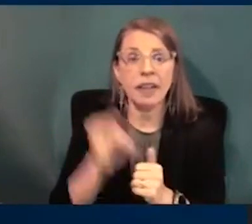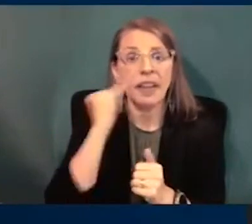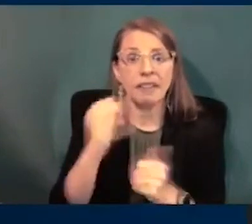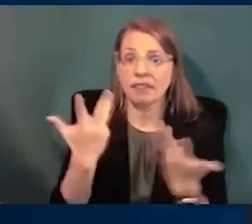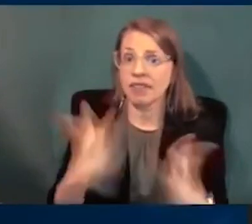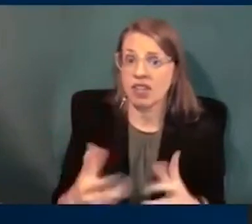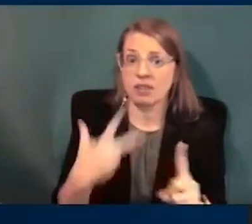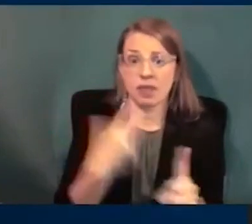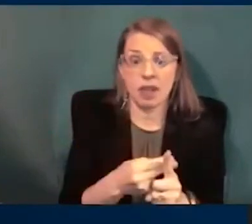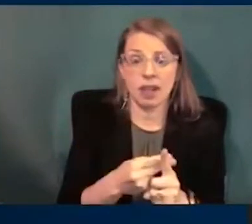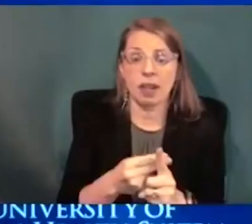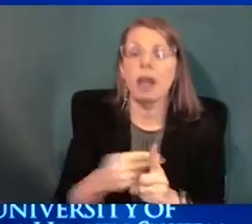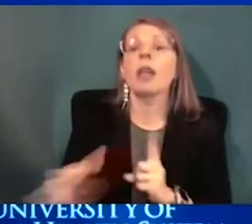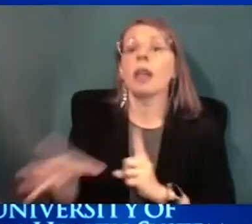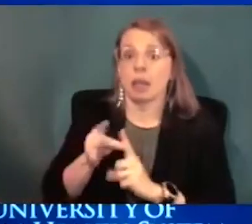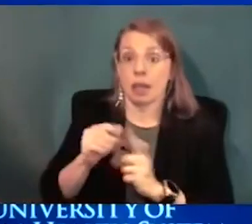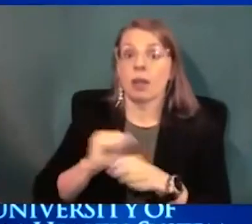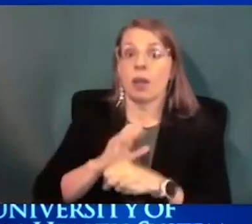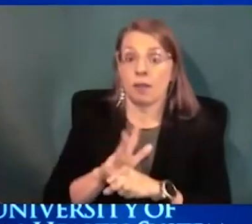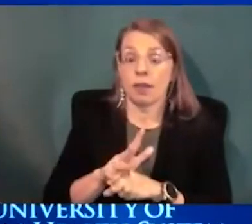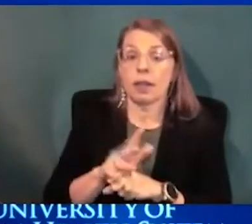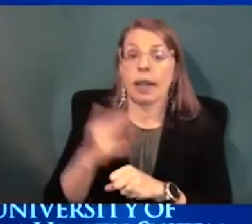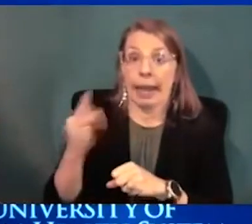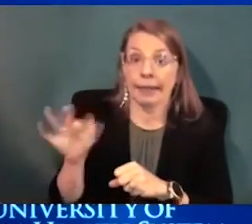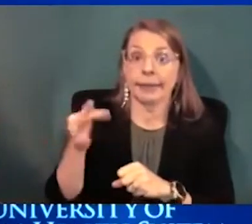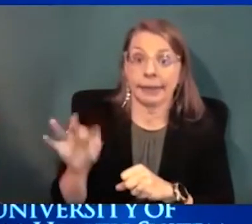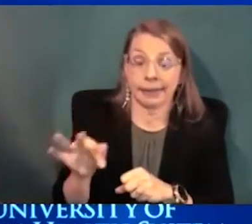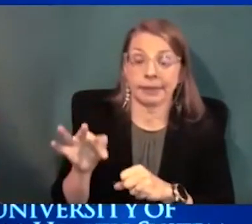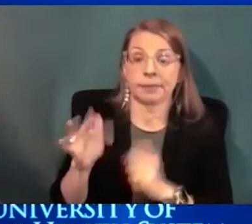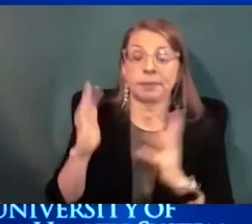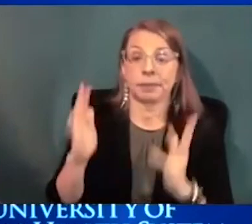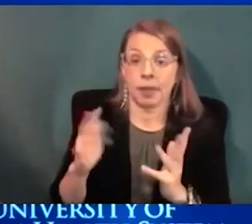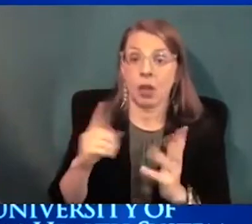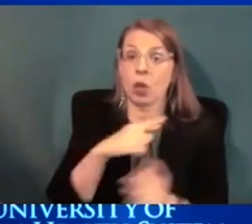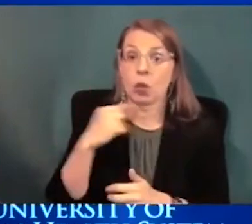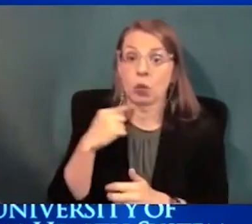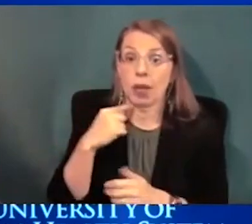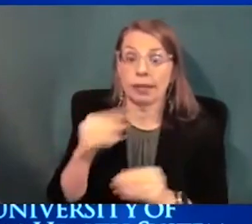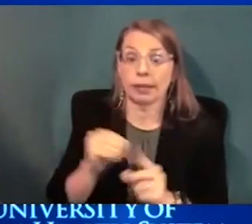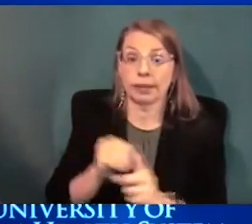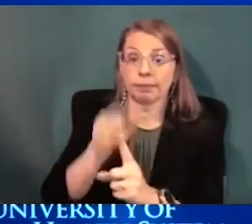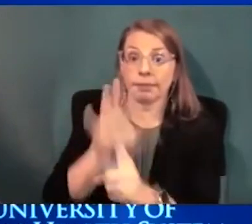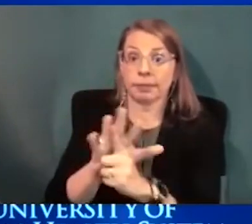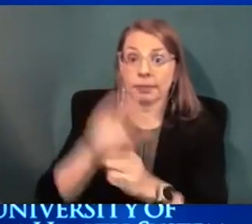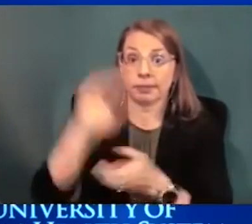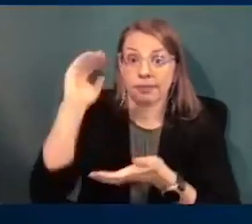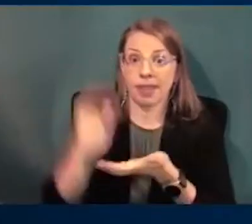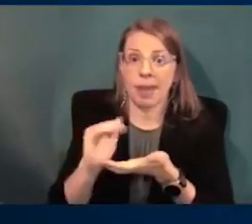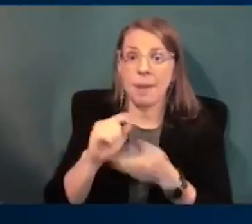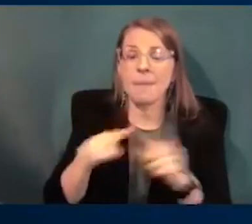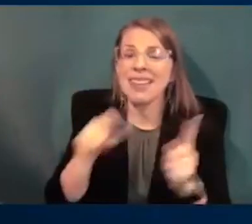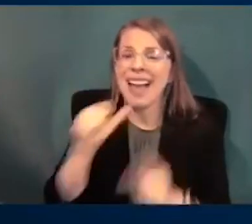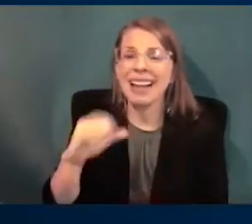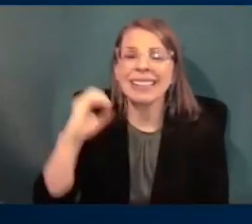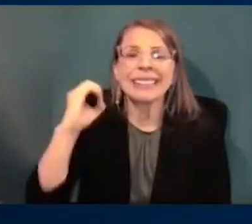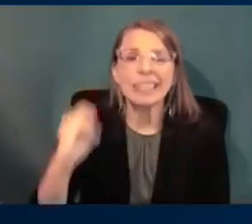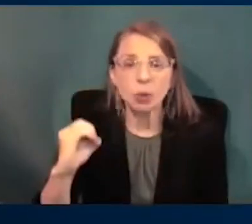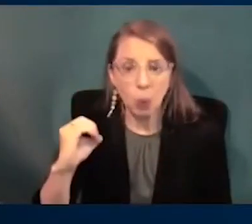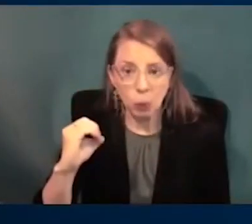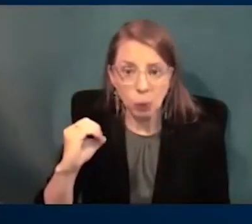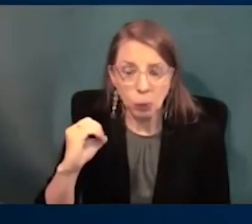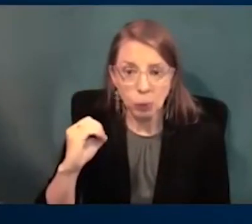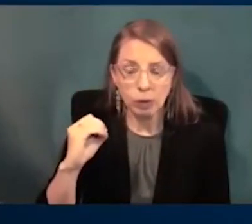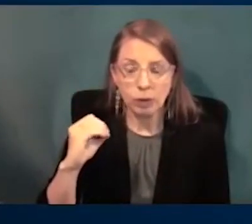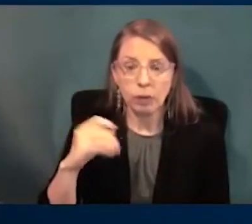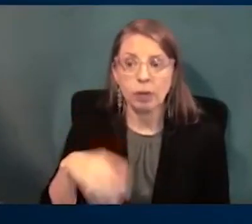you get COVID-19, the risk of giving it to someone else is lower, but it is not zero, right? It's not zero. And what is